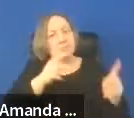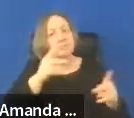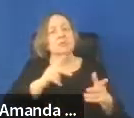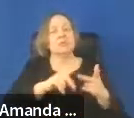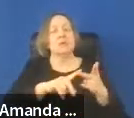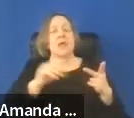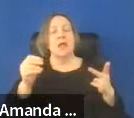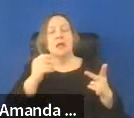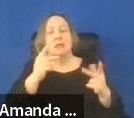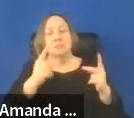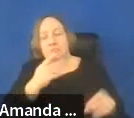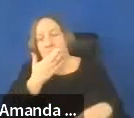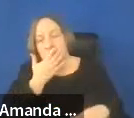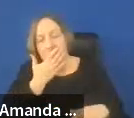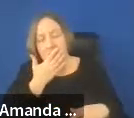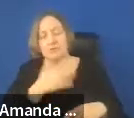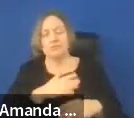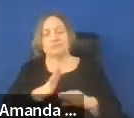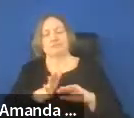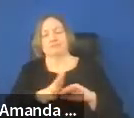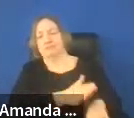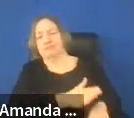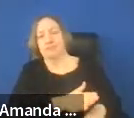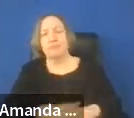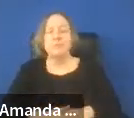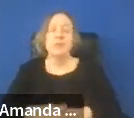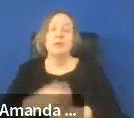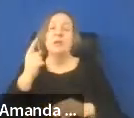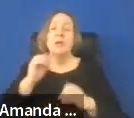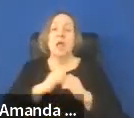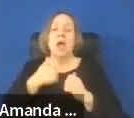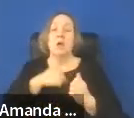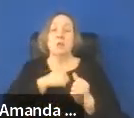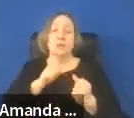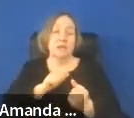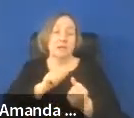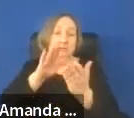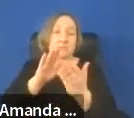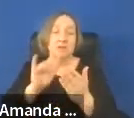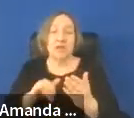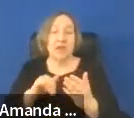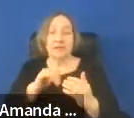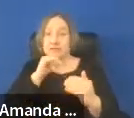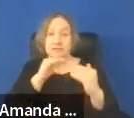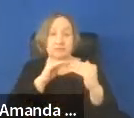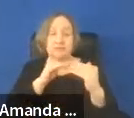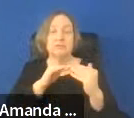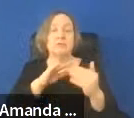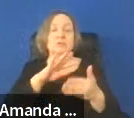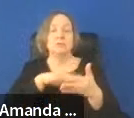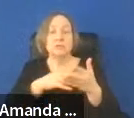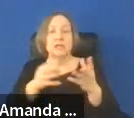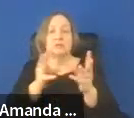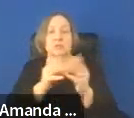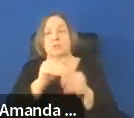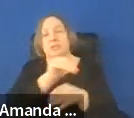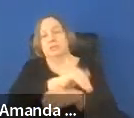color. One way City Council can address this inequity is to schedule meetings in the